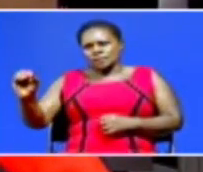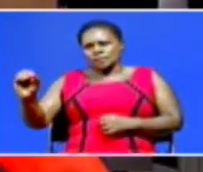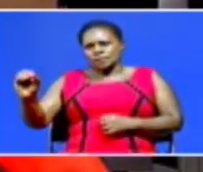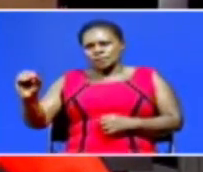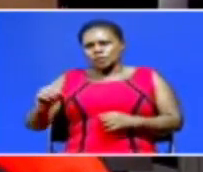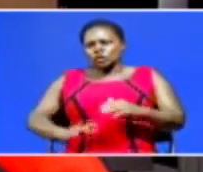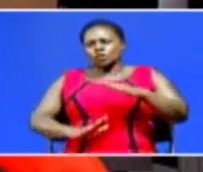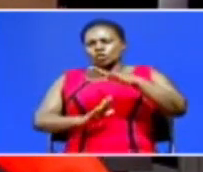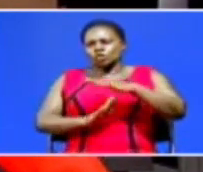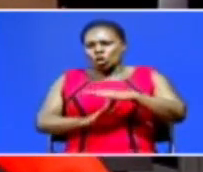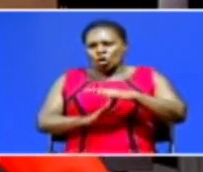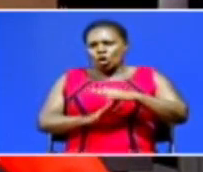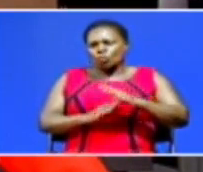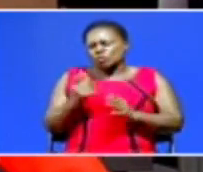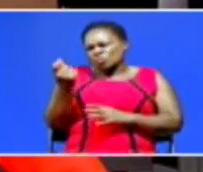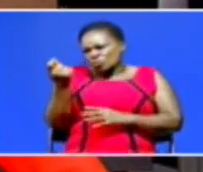County tops the list with